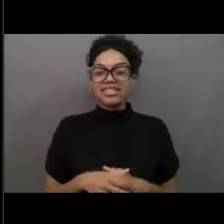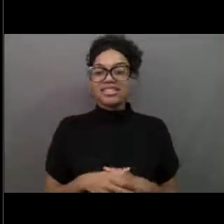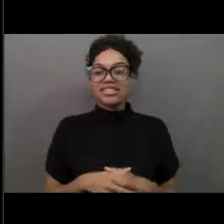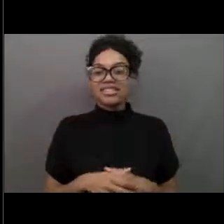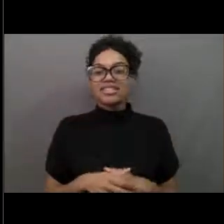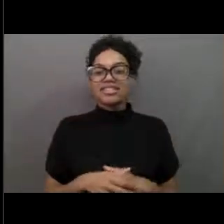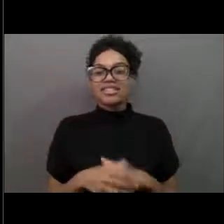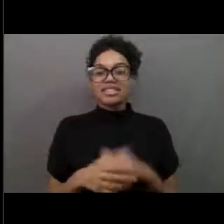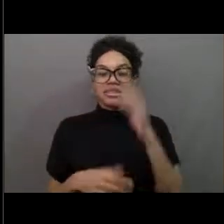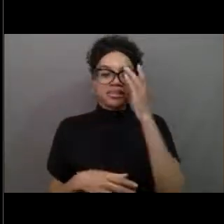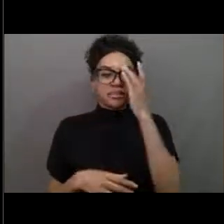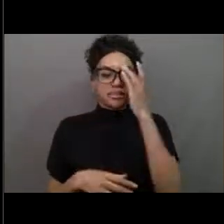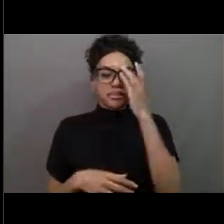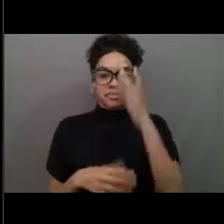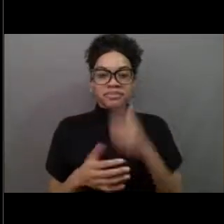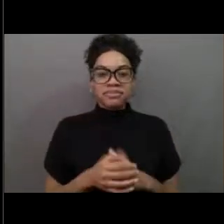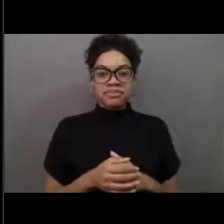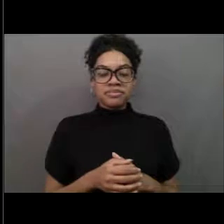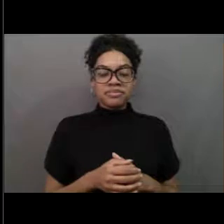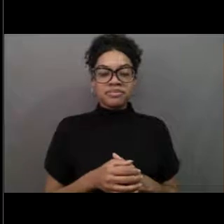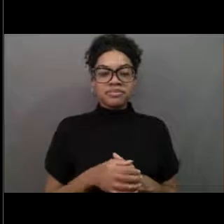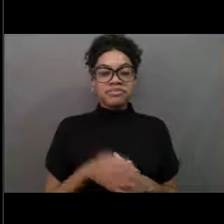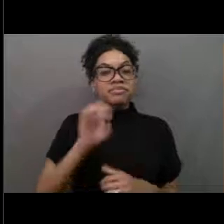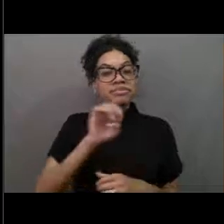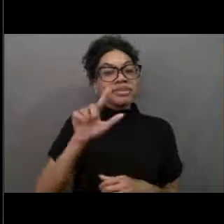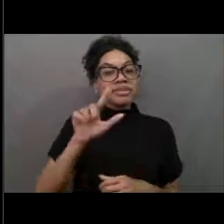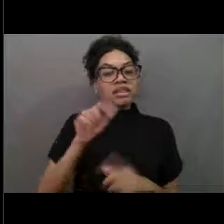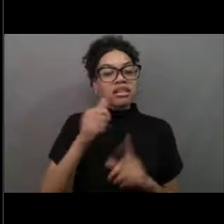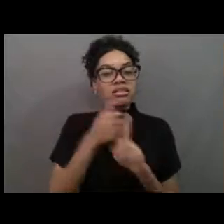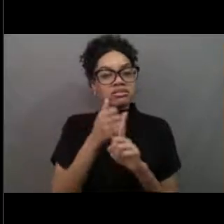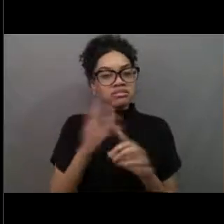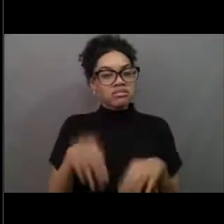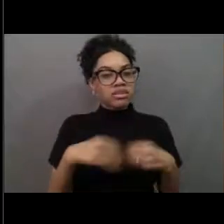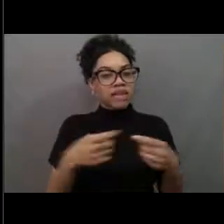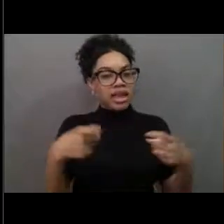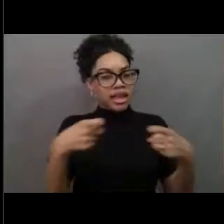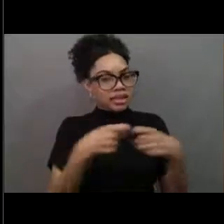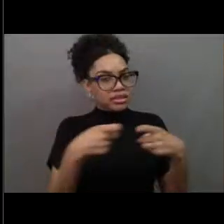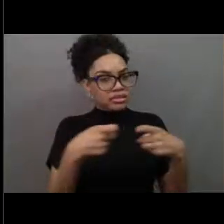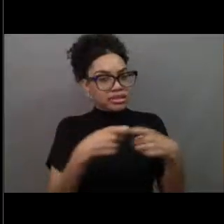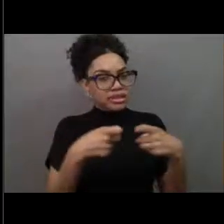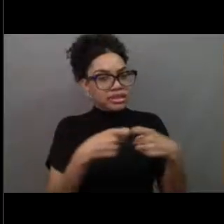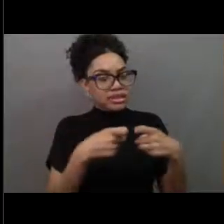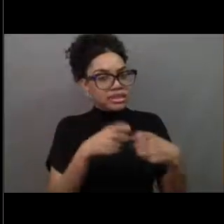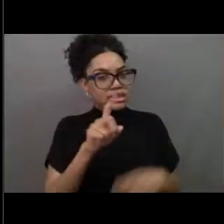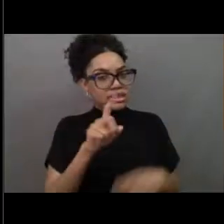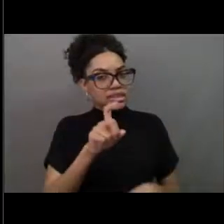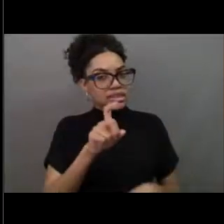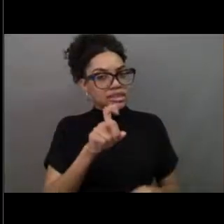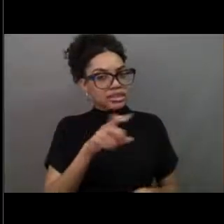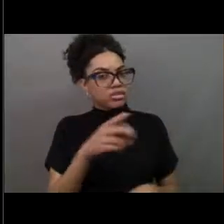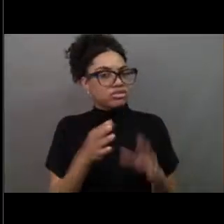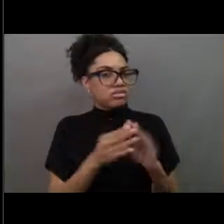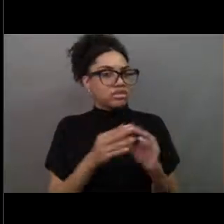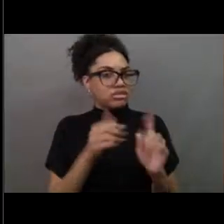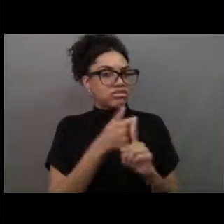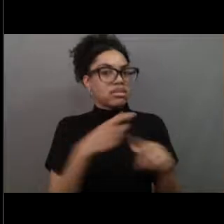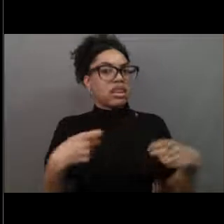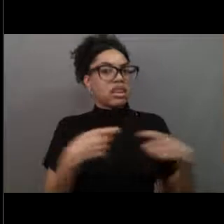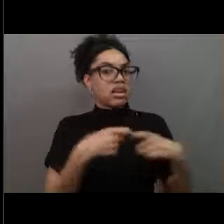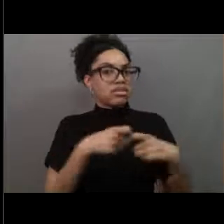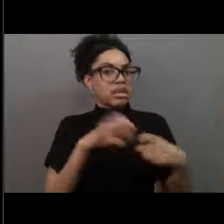Shantae's wondering, does the moray eels bite bring electricity? Is it I think you might have said it was an electric eel. Is there